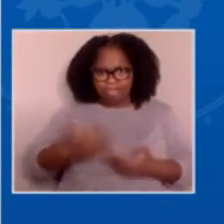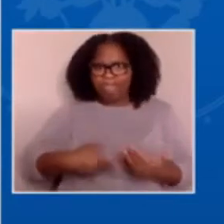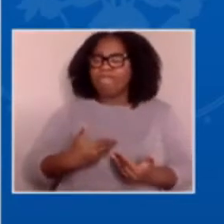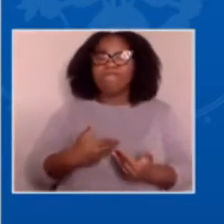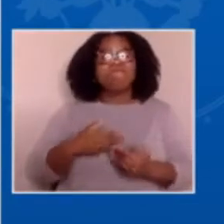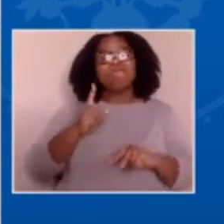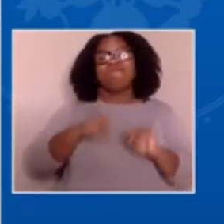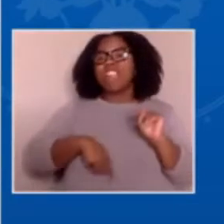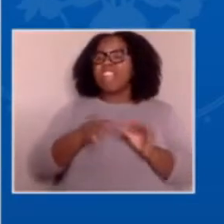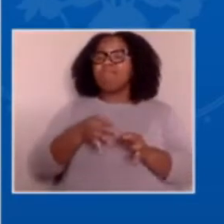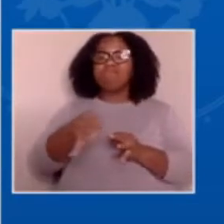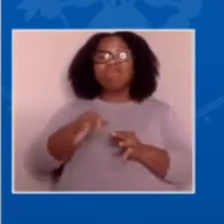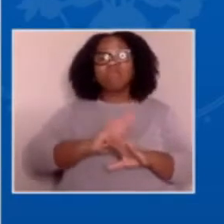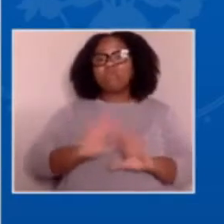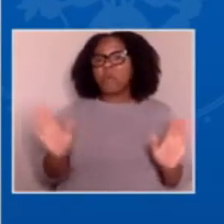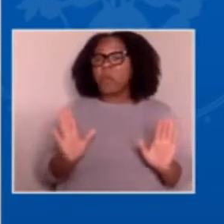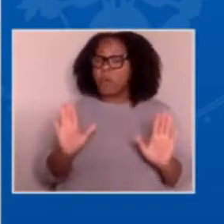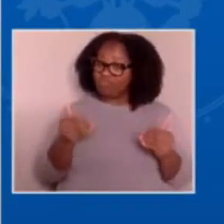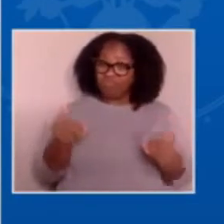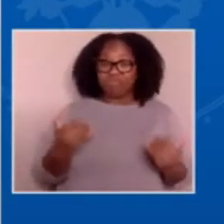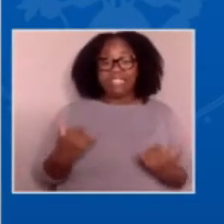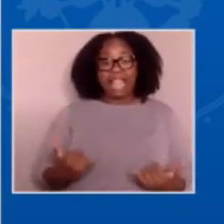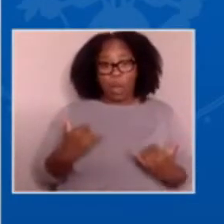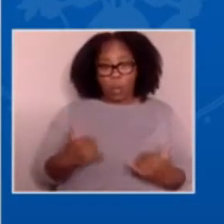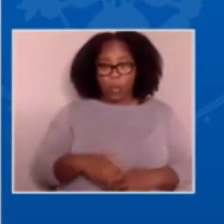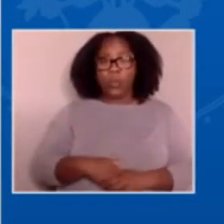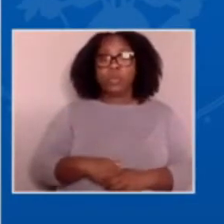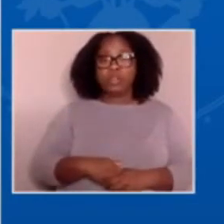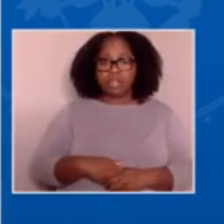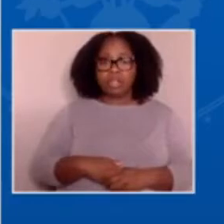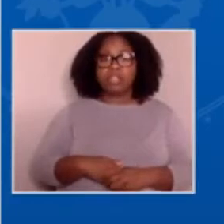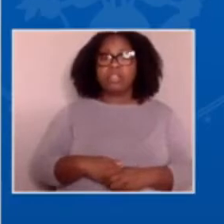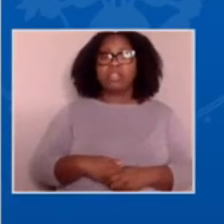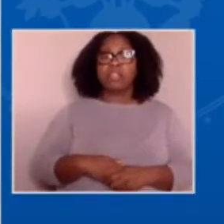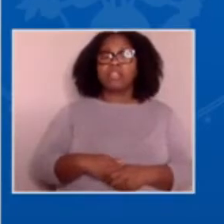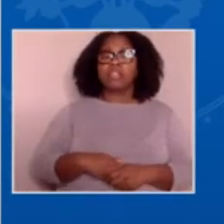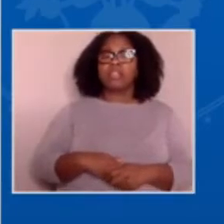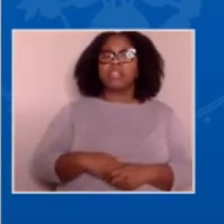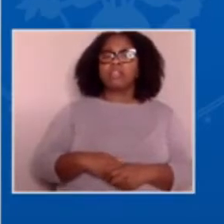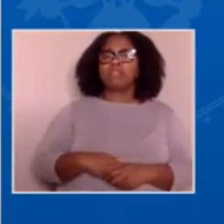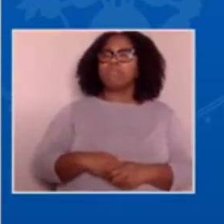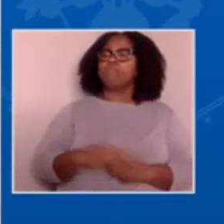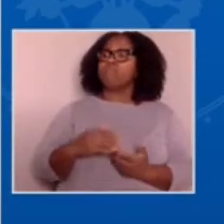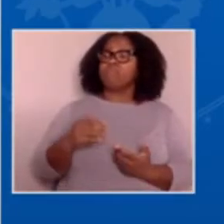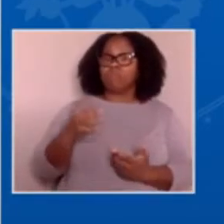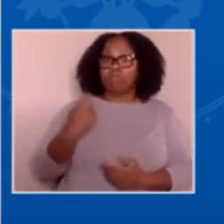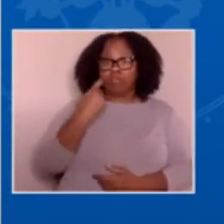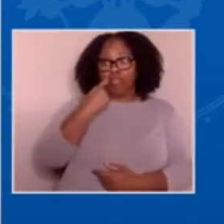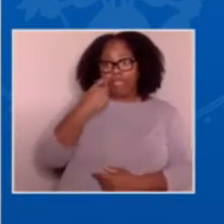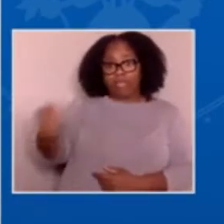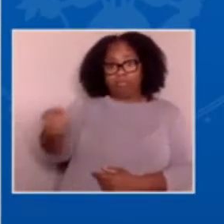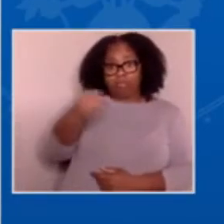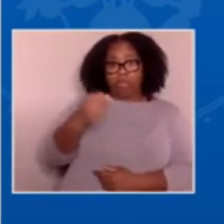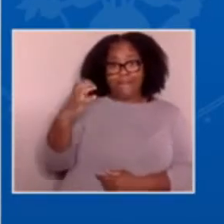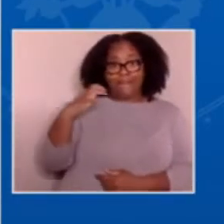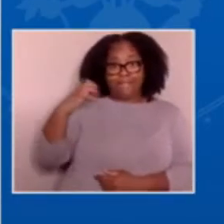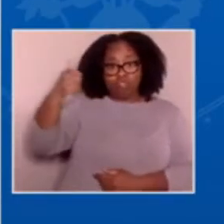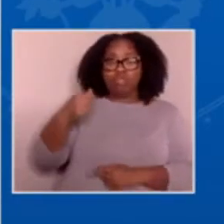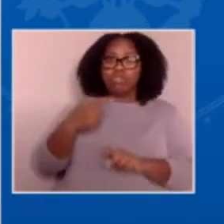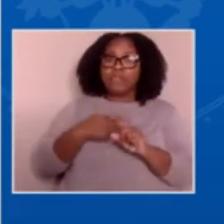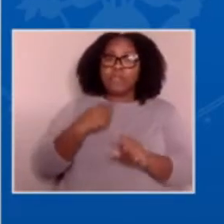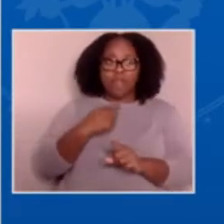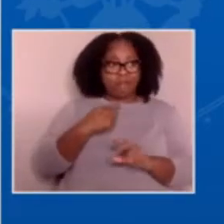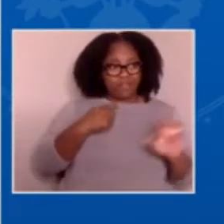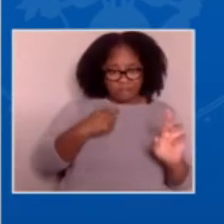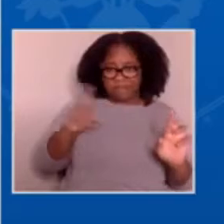forward as quickly as possible he of course is speaking with uh leader or officials or elected officials from uh both sides of the aisle